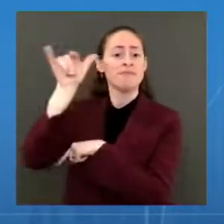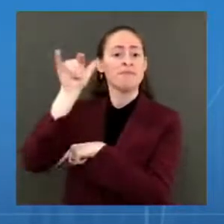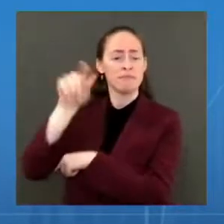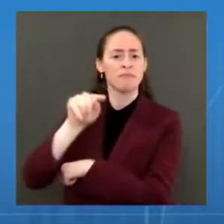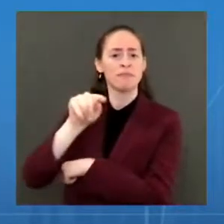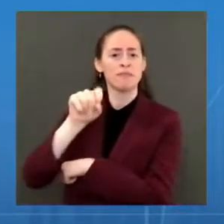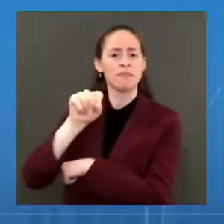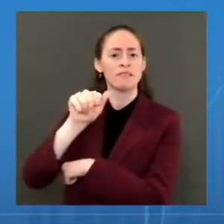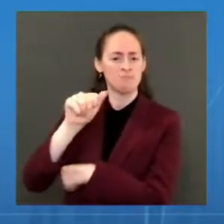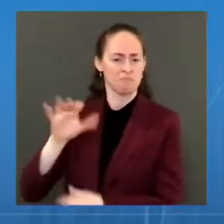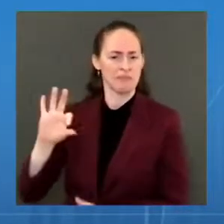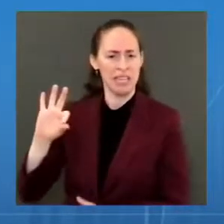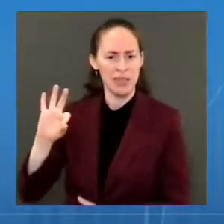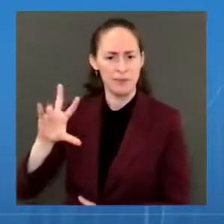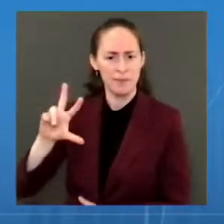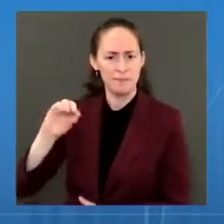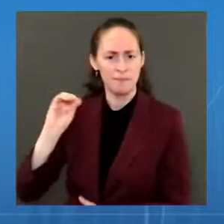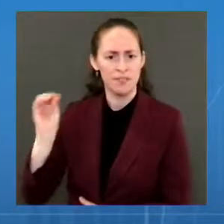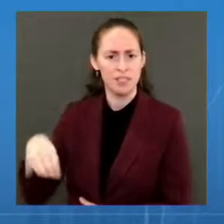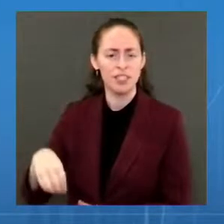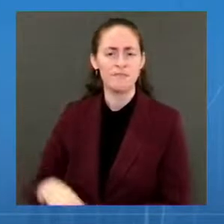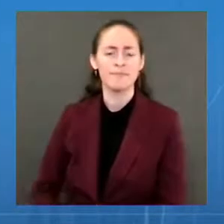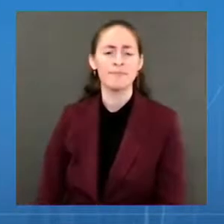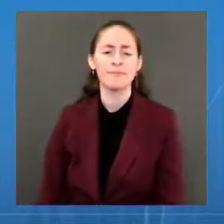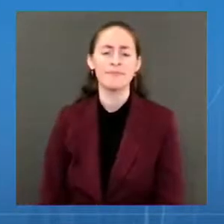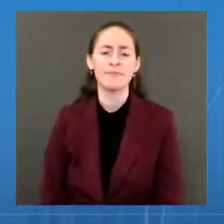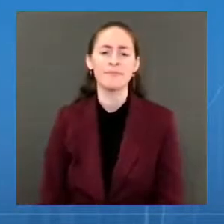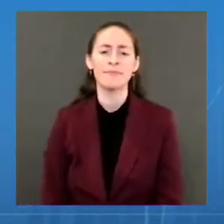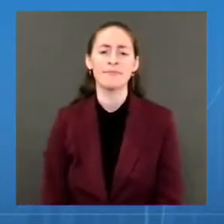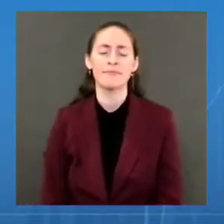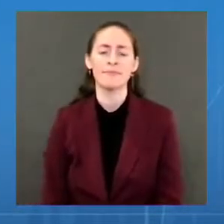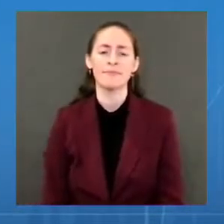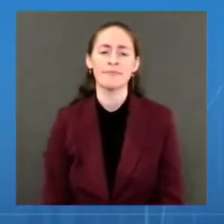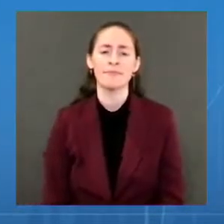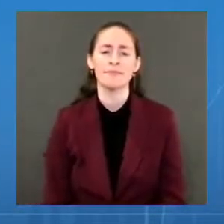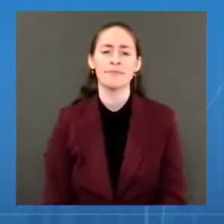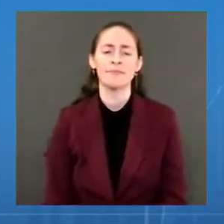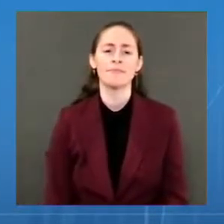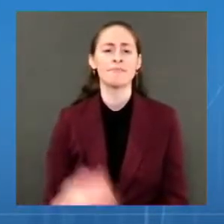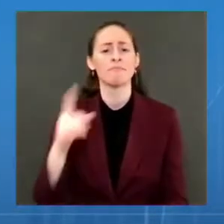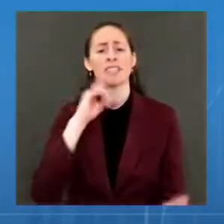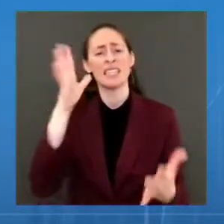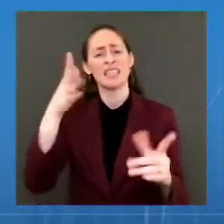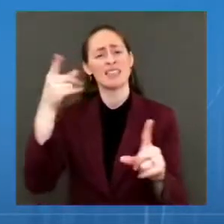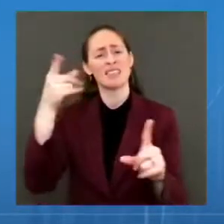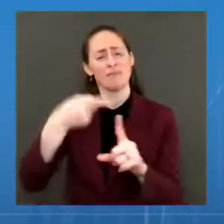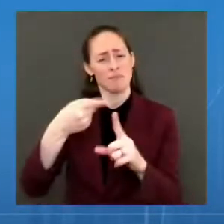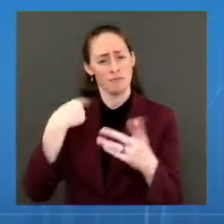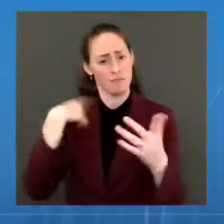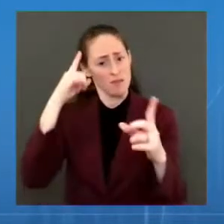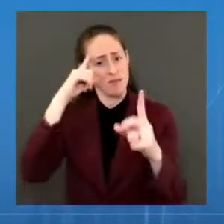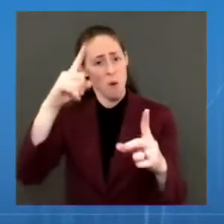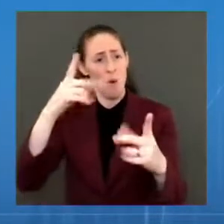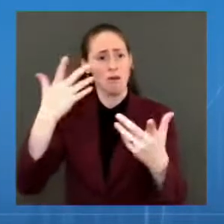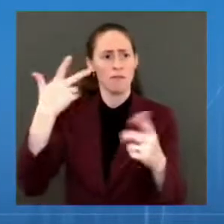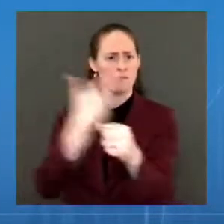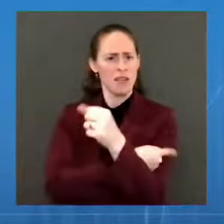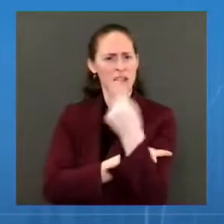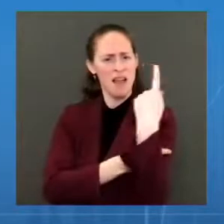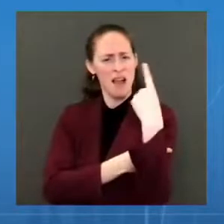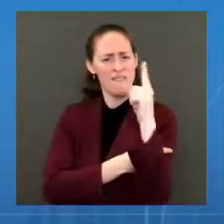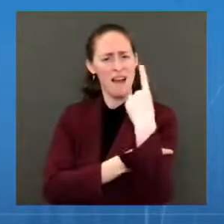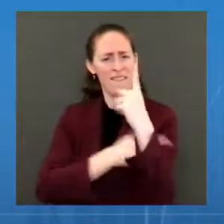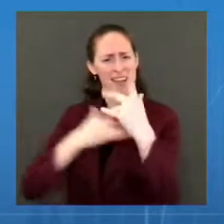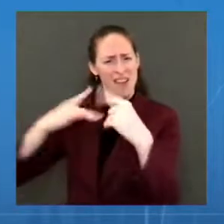To be clear, the goal of vaccination requirements is to protect workers, not to punish them. So tonight's deadline is not an endpoint